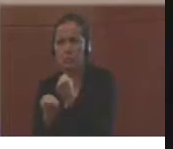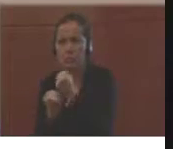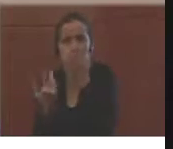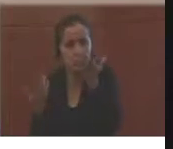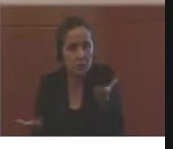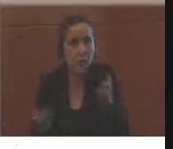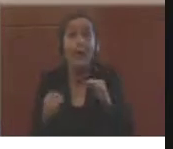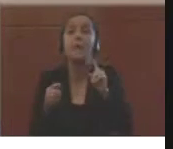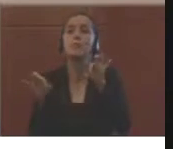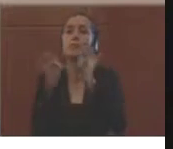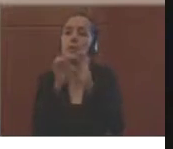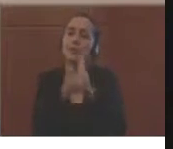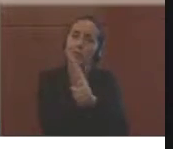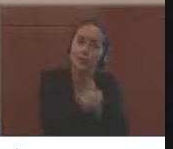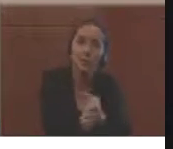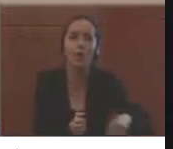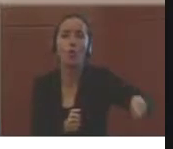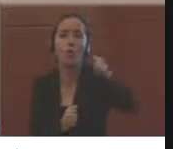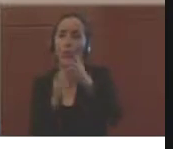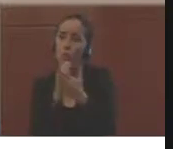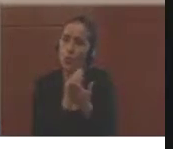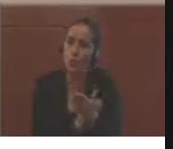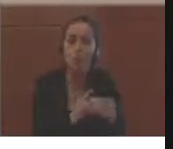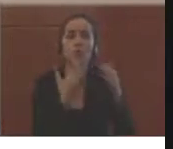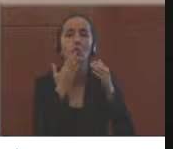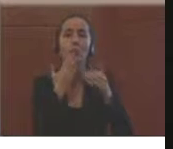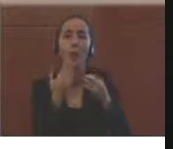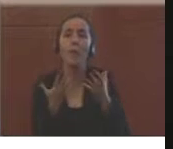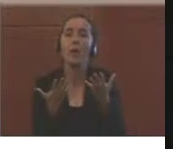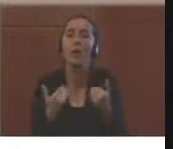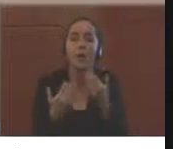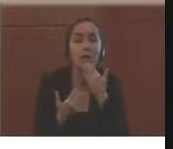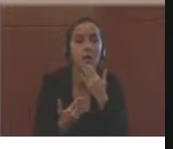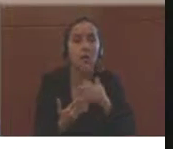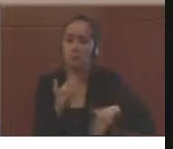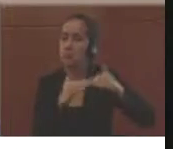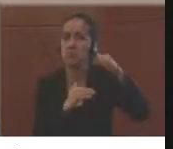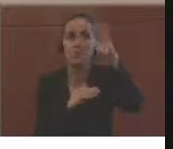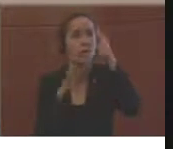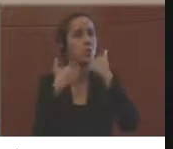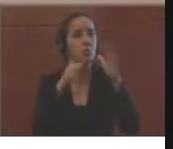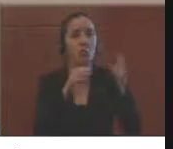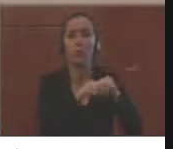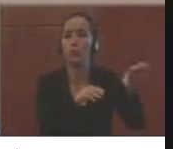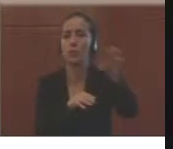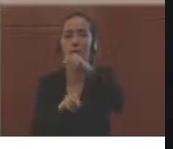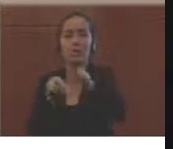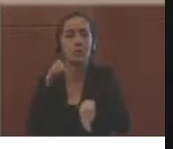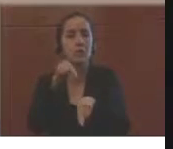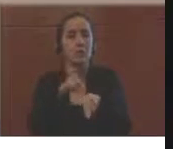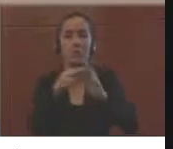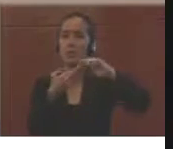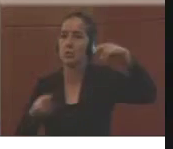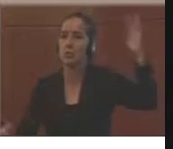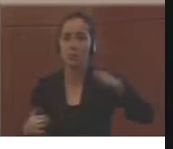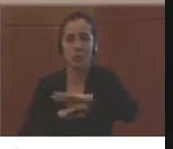the preparedness, response, and recovery capacity at all community, local, national, and regional levels.